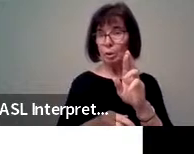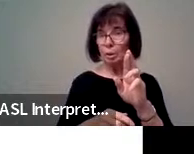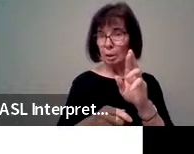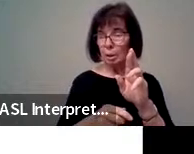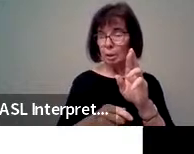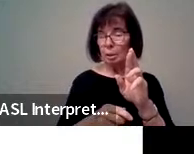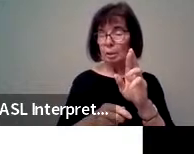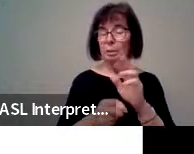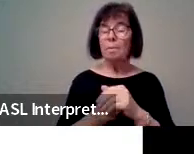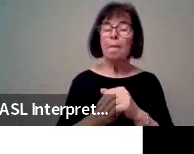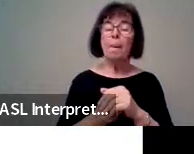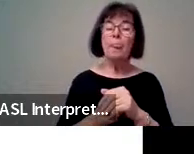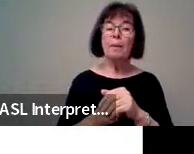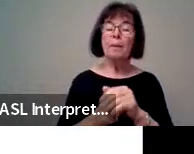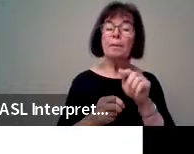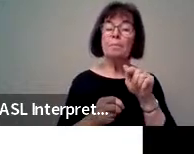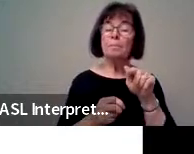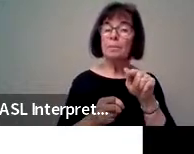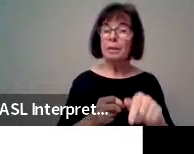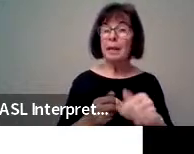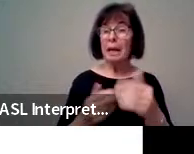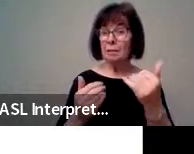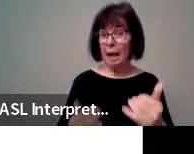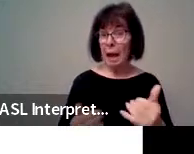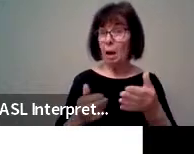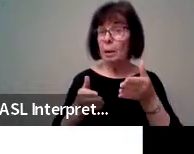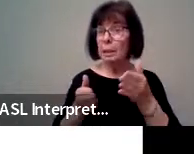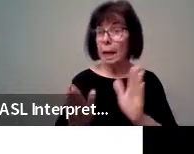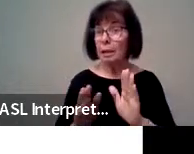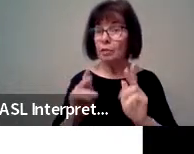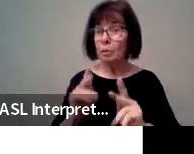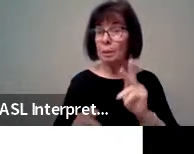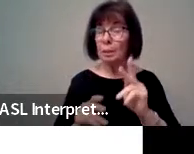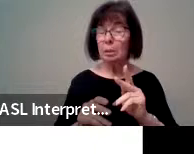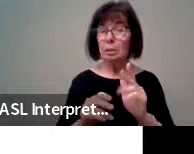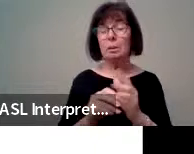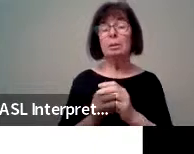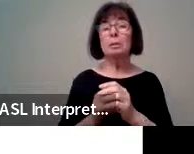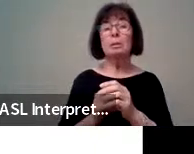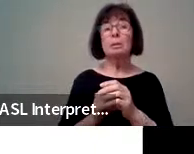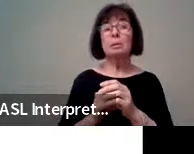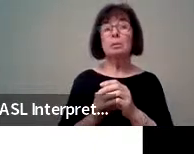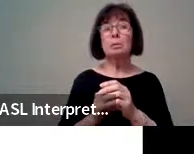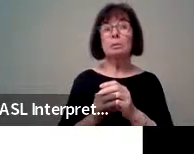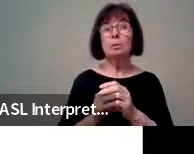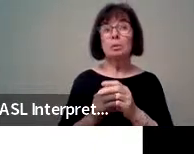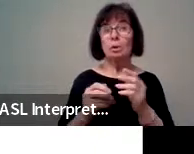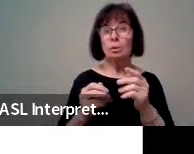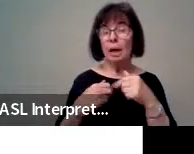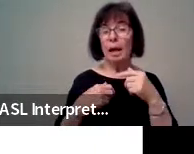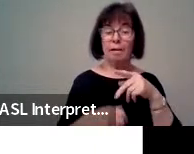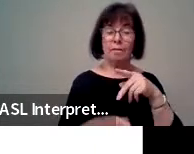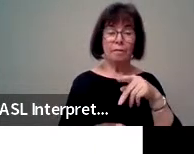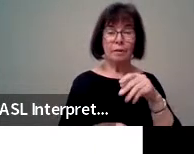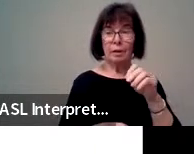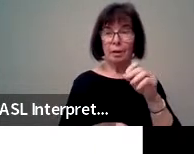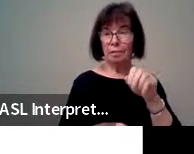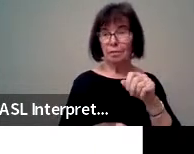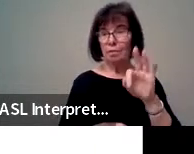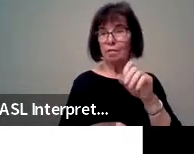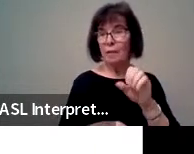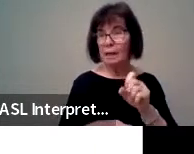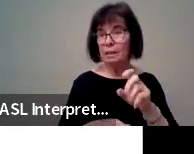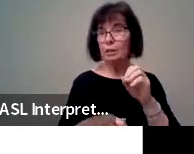together. They are now allowed for people who got Pfizer and Moderna, who are 50 and